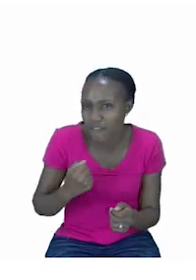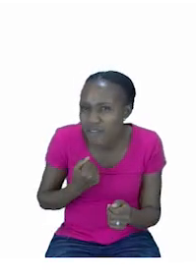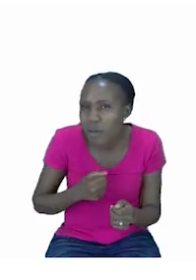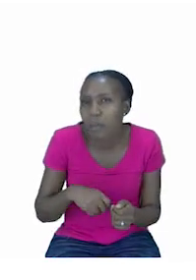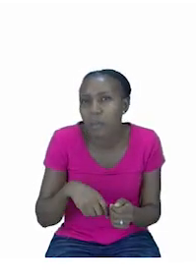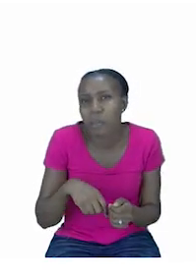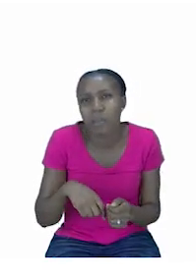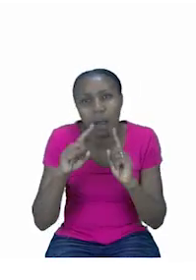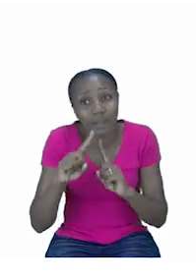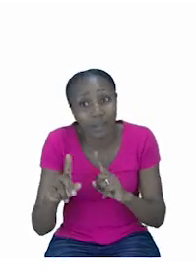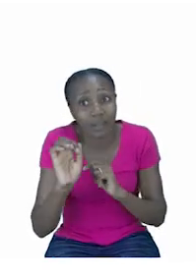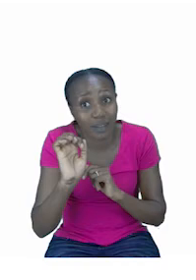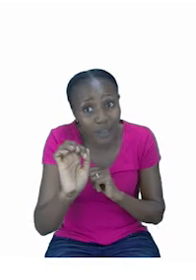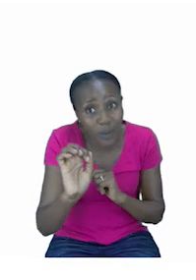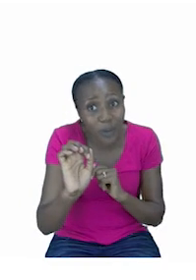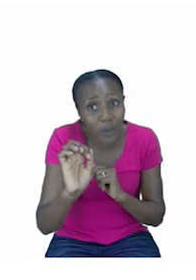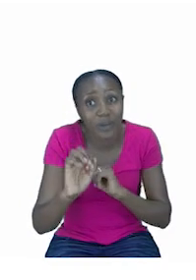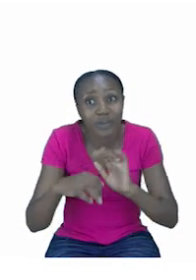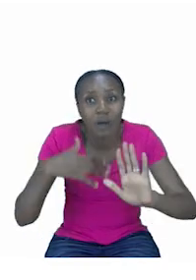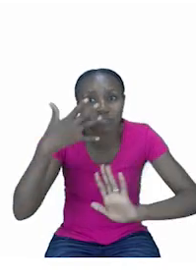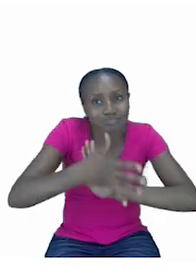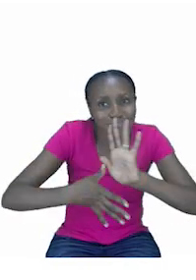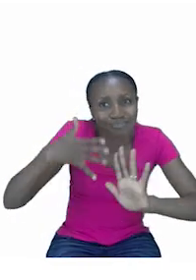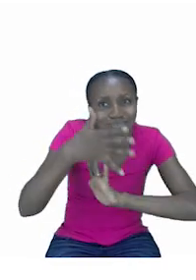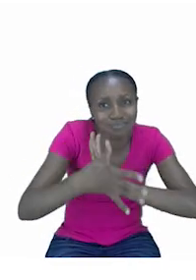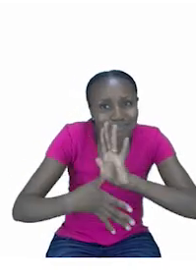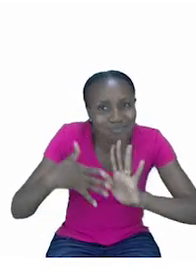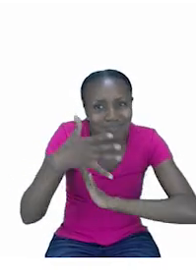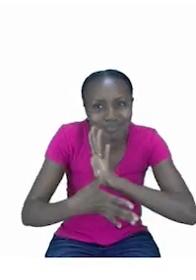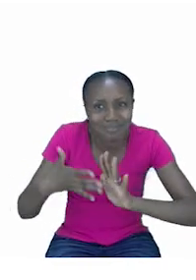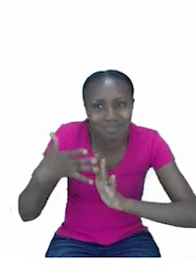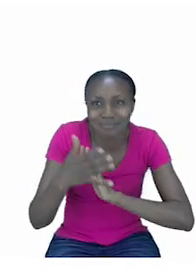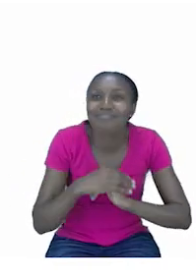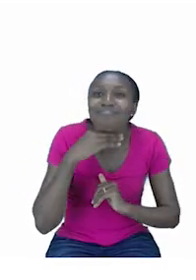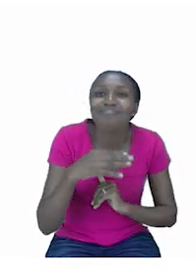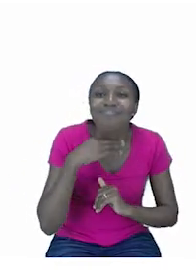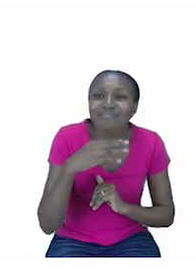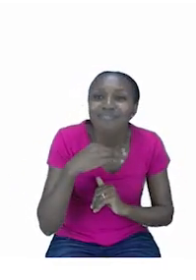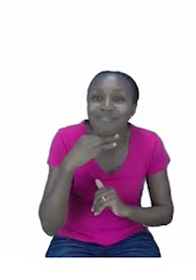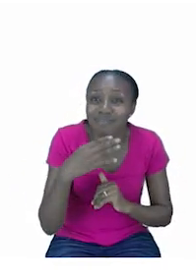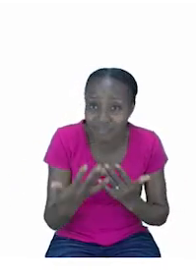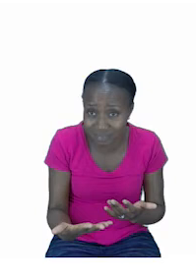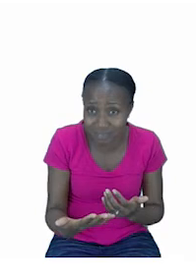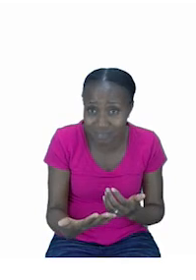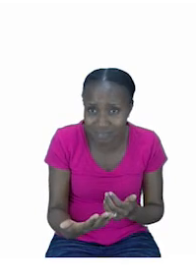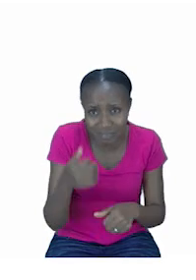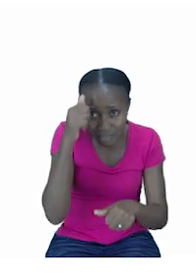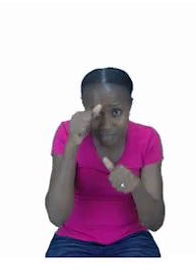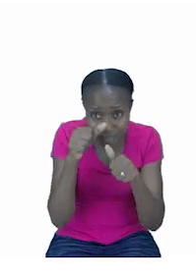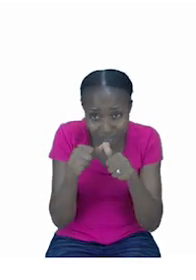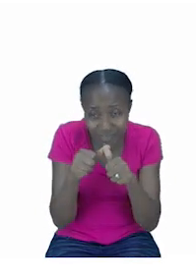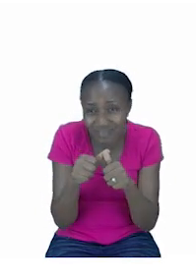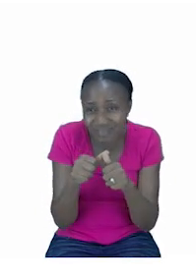your teachers back at school to read you the story. Now remember, families